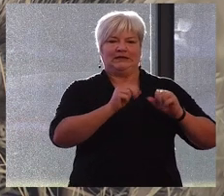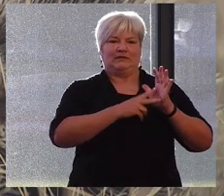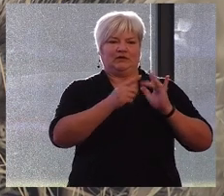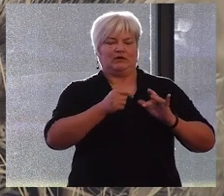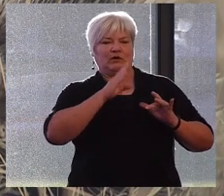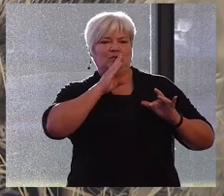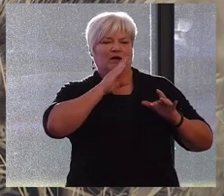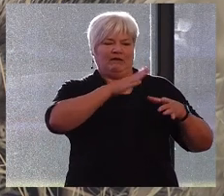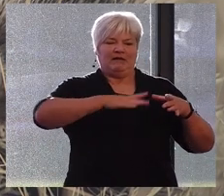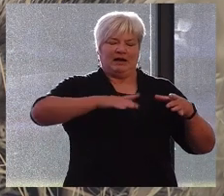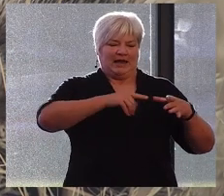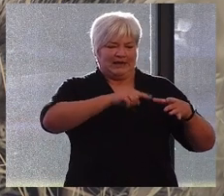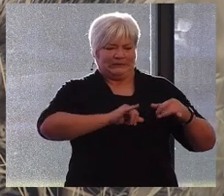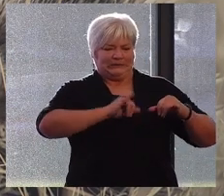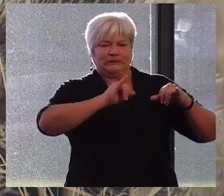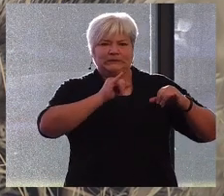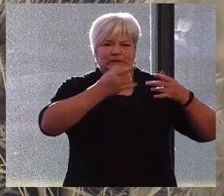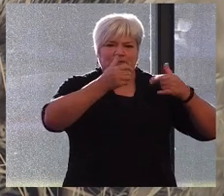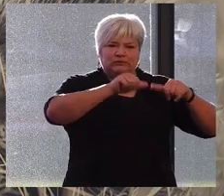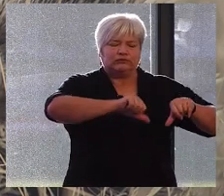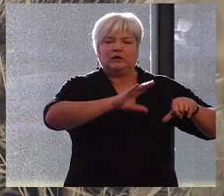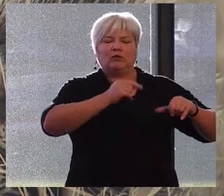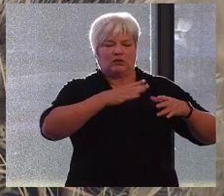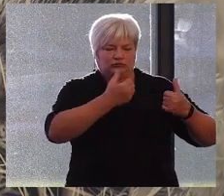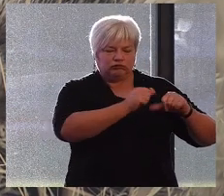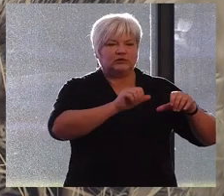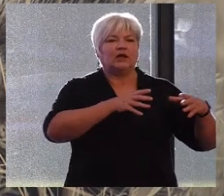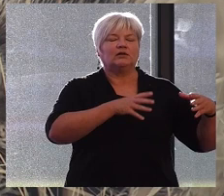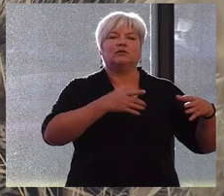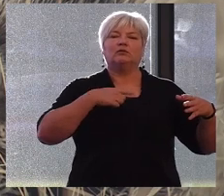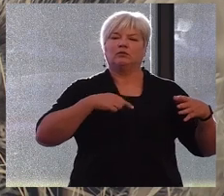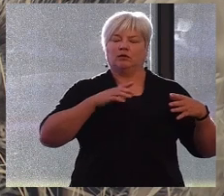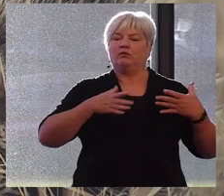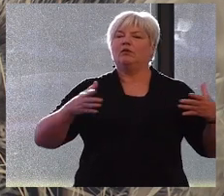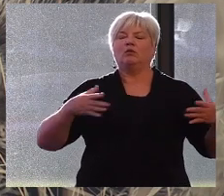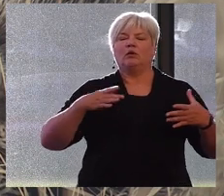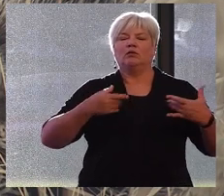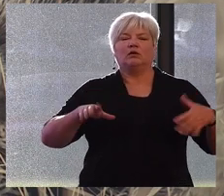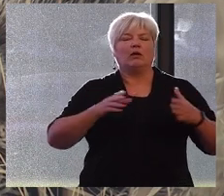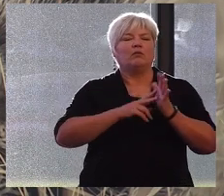on private land. We have a strong agenda, from creating more open space for Victorians to protecting our